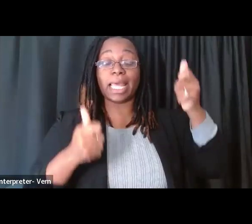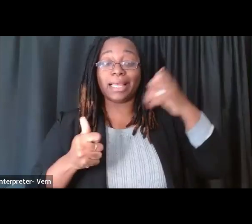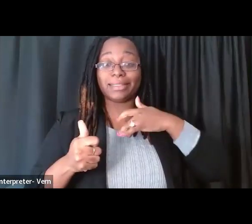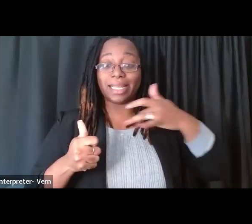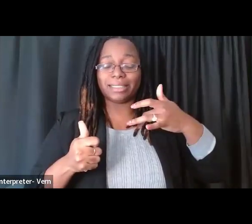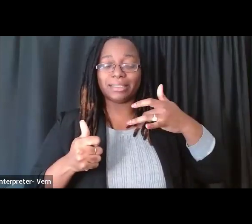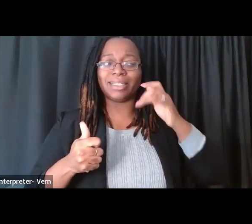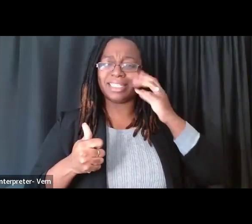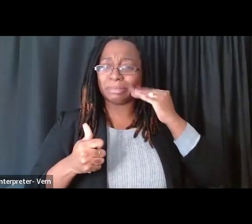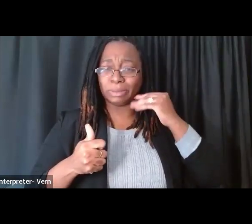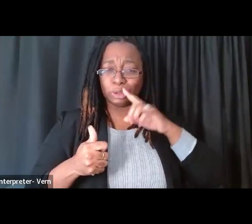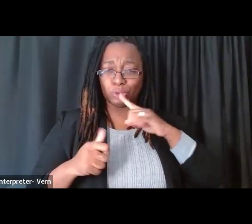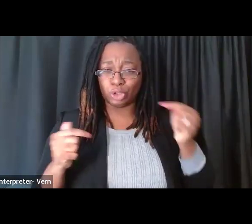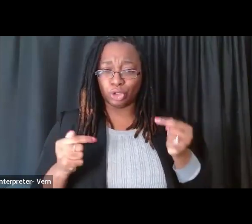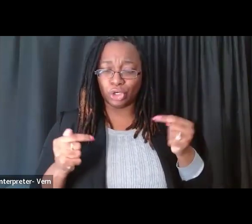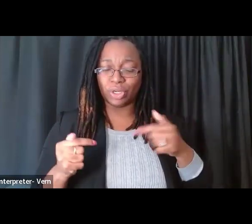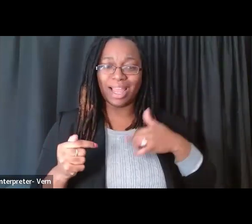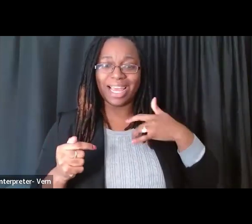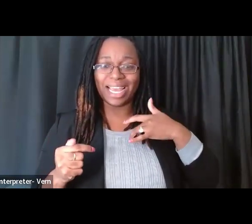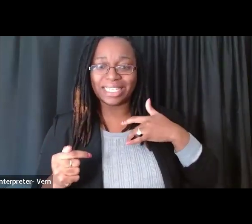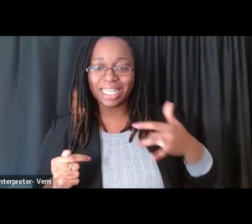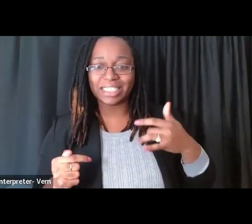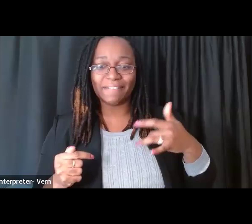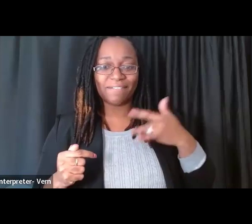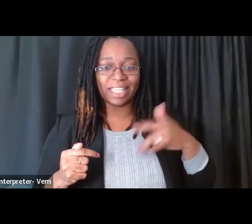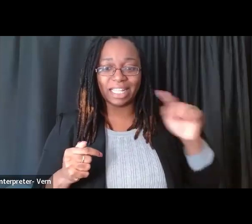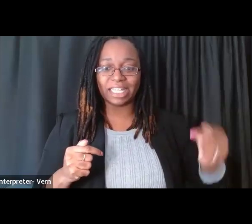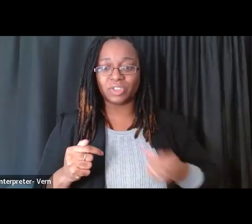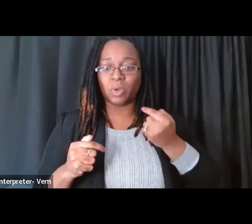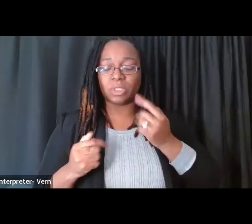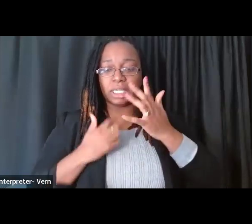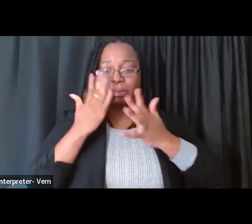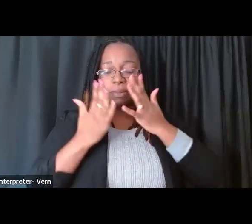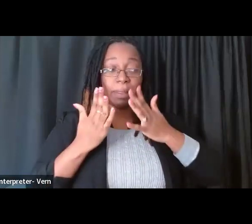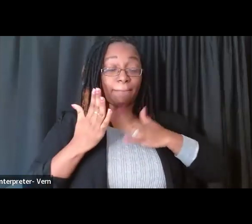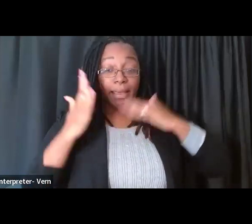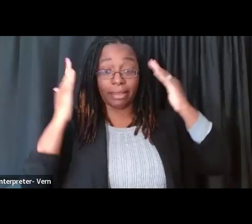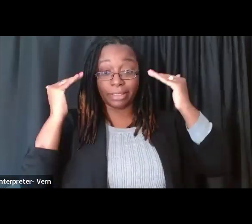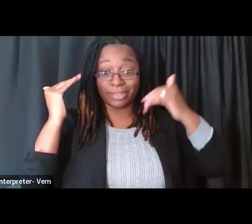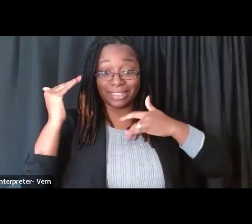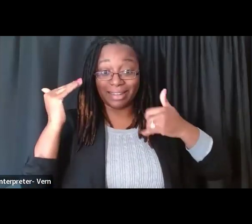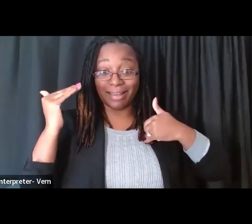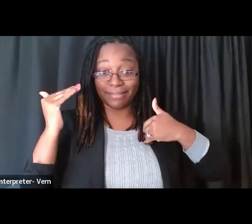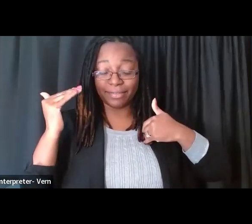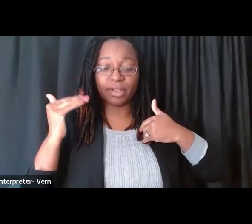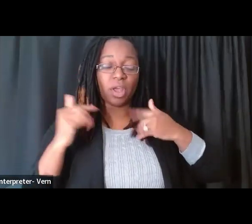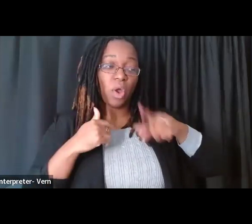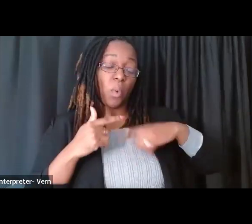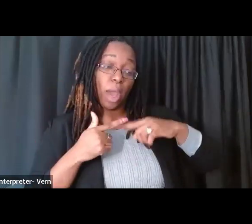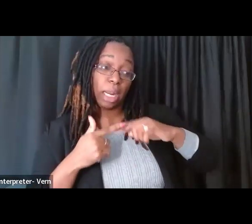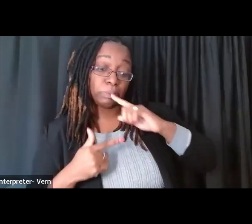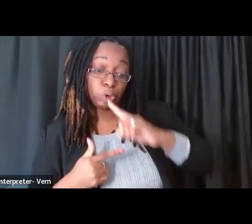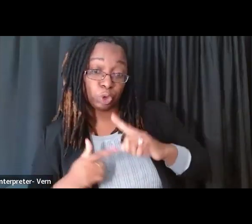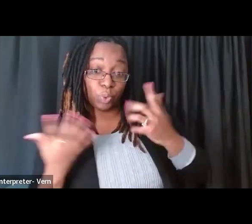painful experience because I was always being insulted and humiliated by my own expectations. As soon as I was sure of how it should be so I could